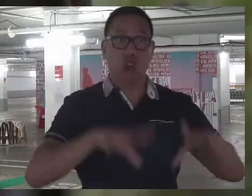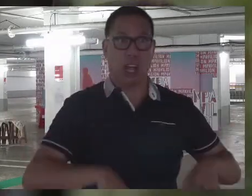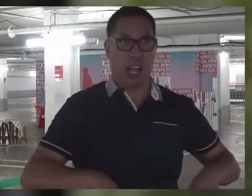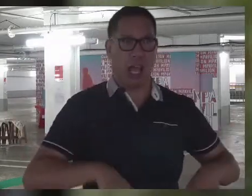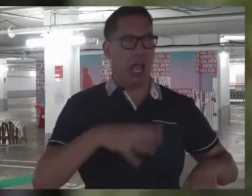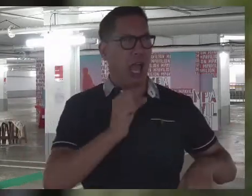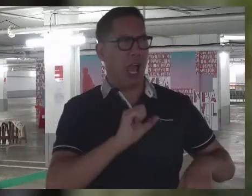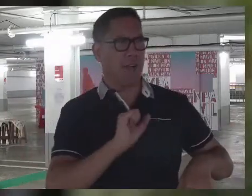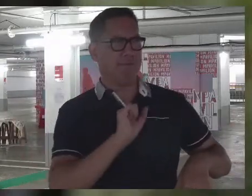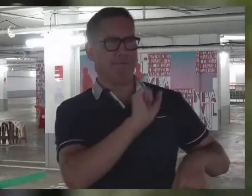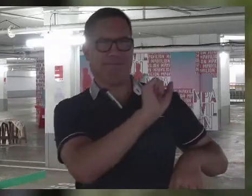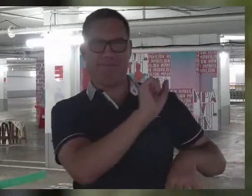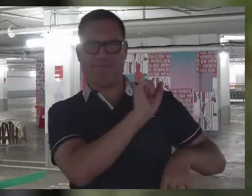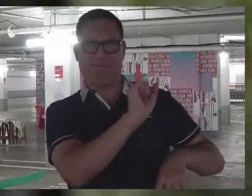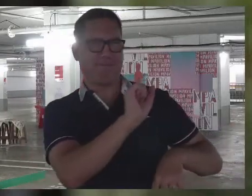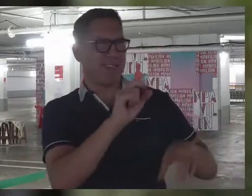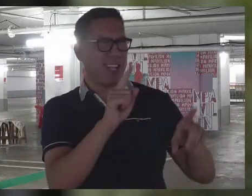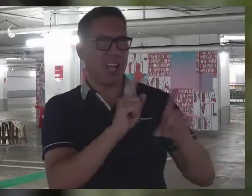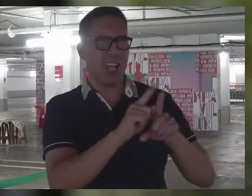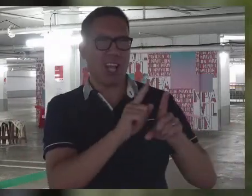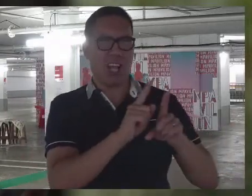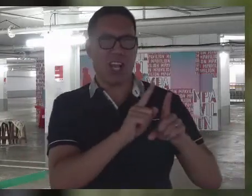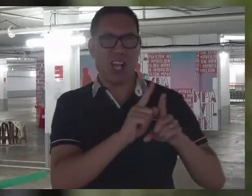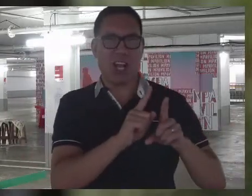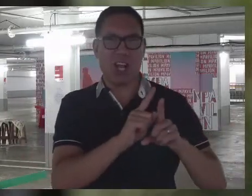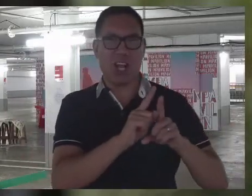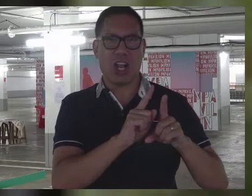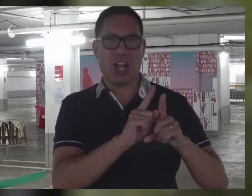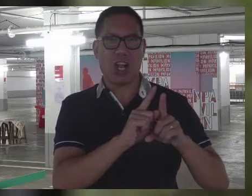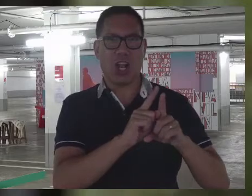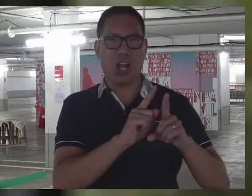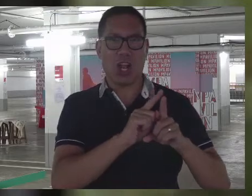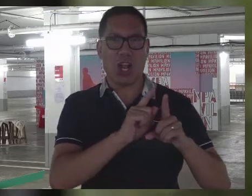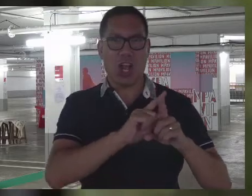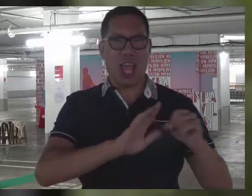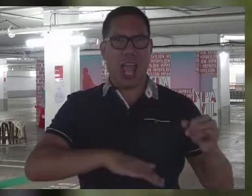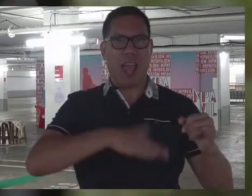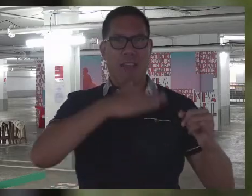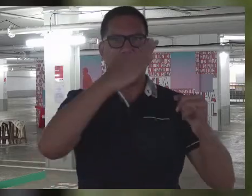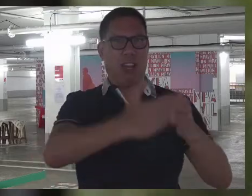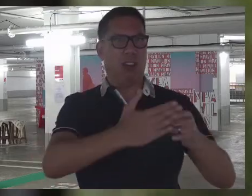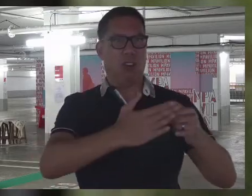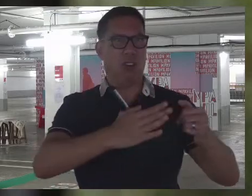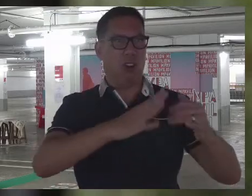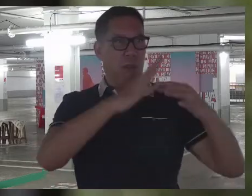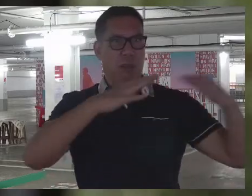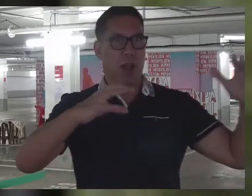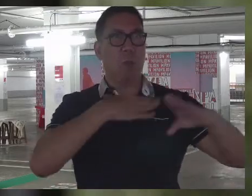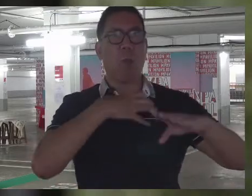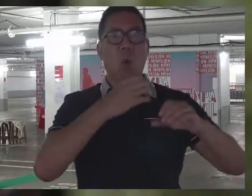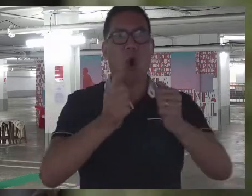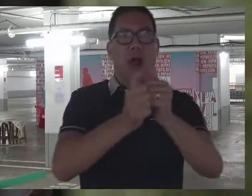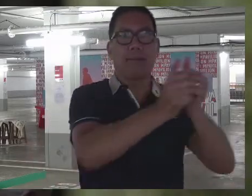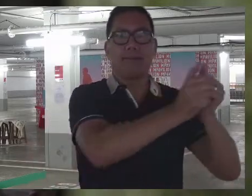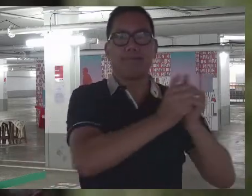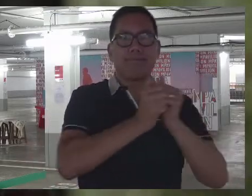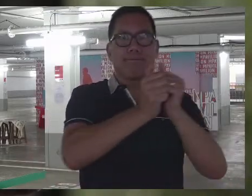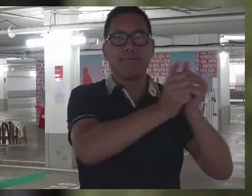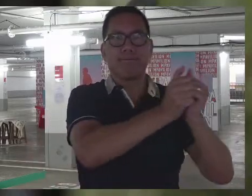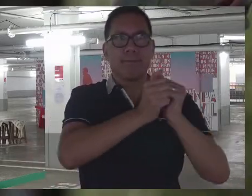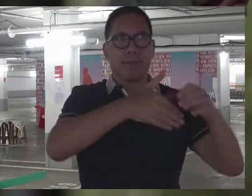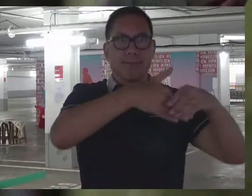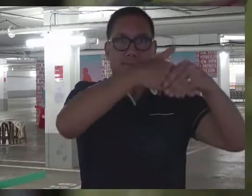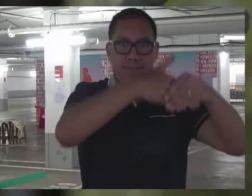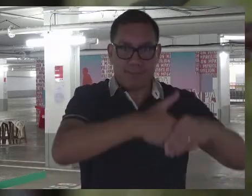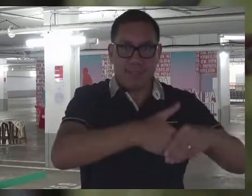they have brought in the sort of curve at the end of the Parliament, which is more collegiate. So I was drawing on that idea as